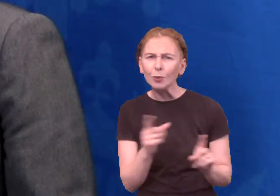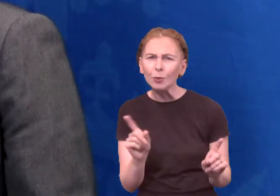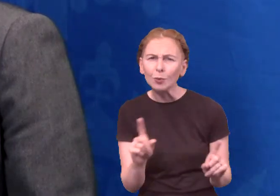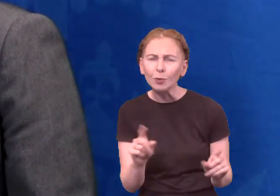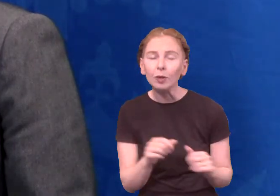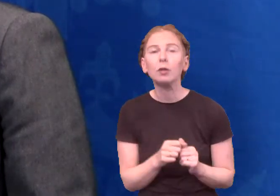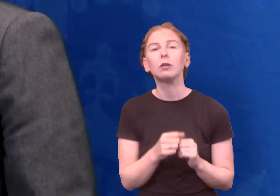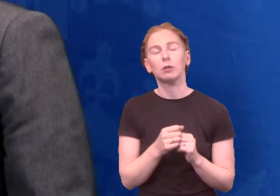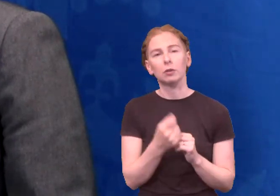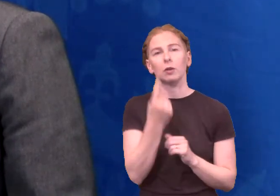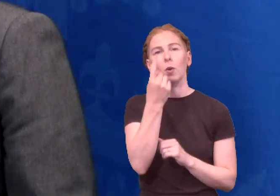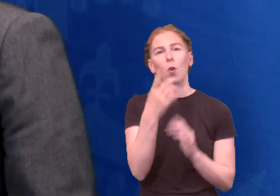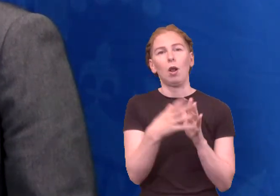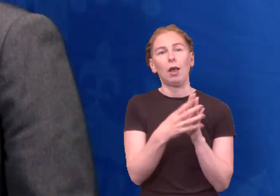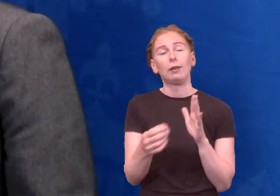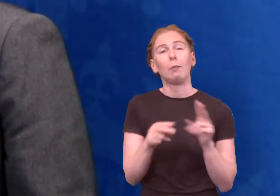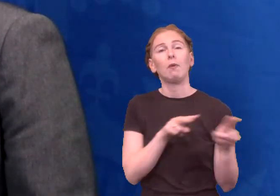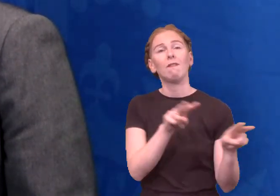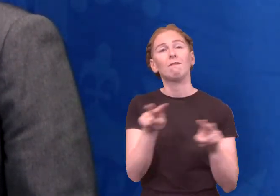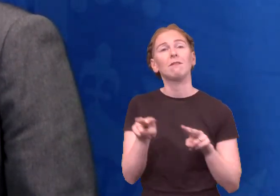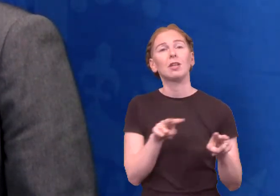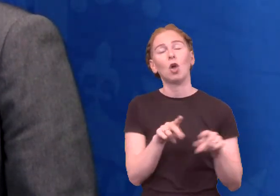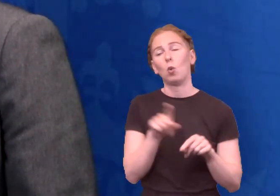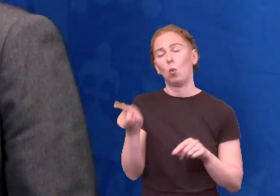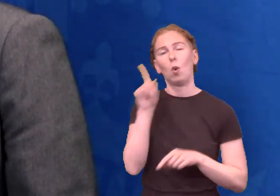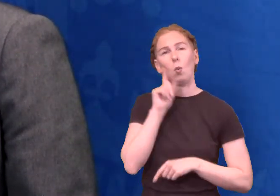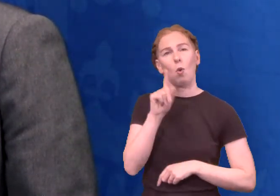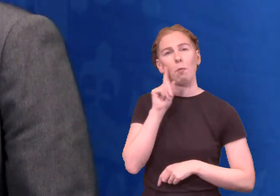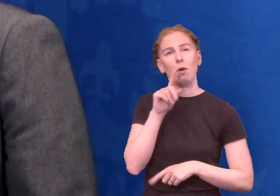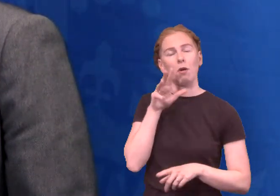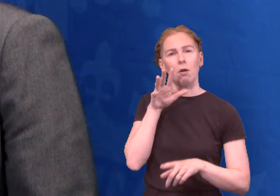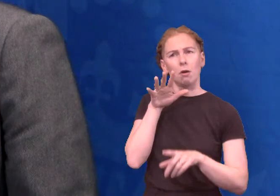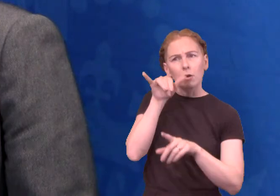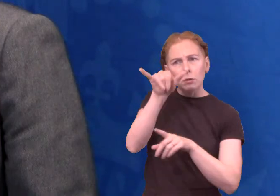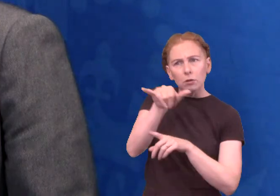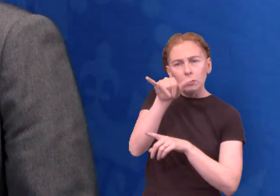her suspicions and stepped in to help.